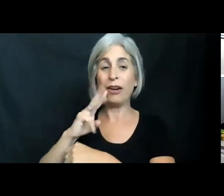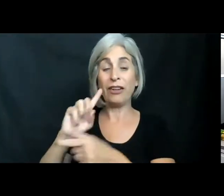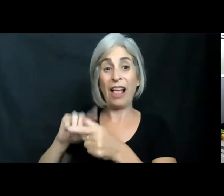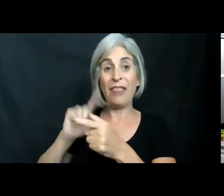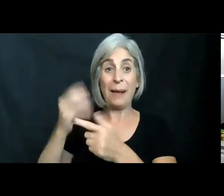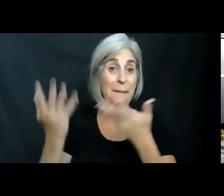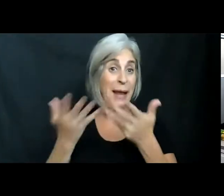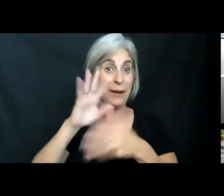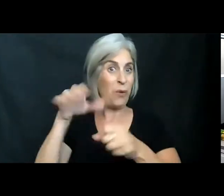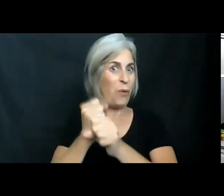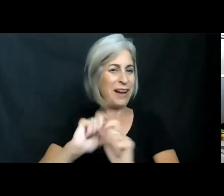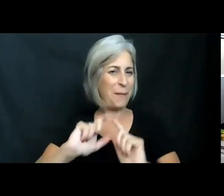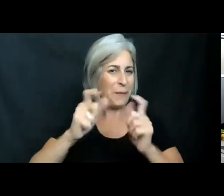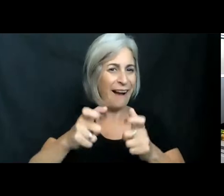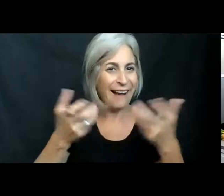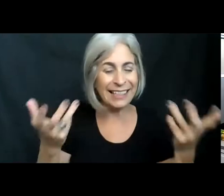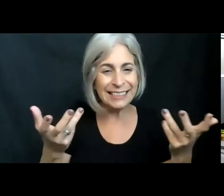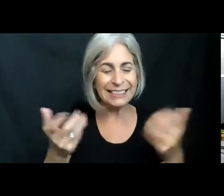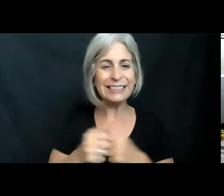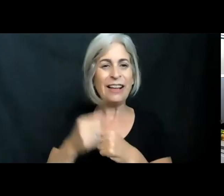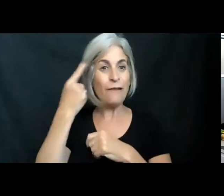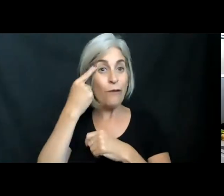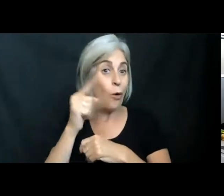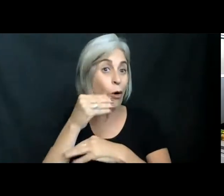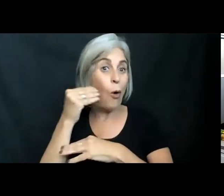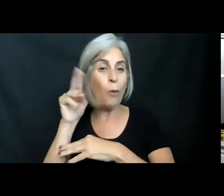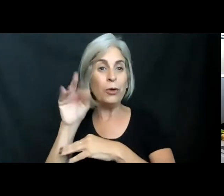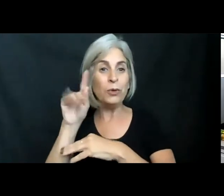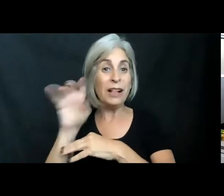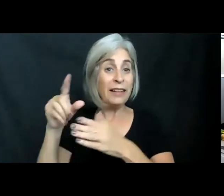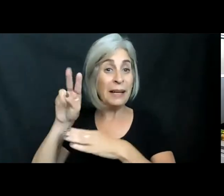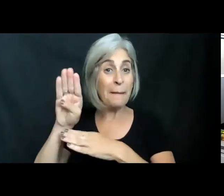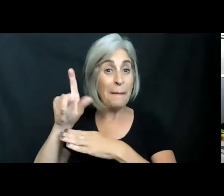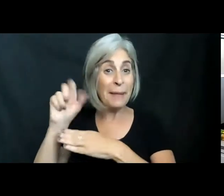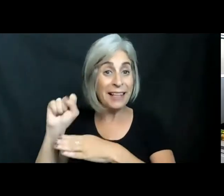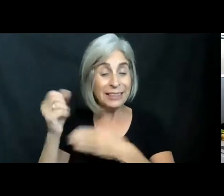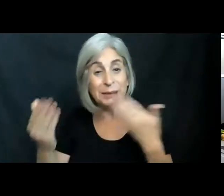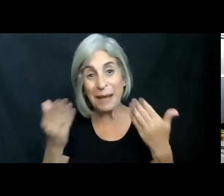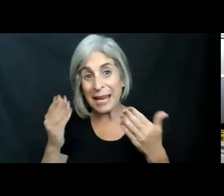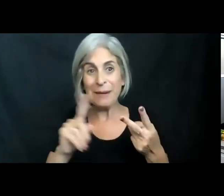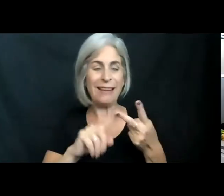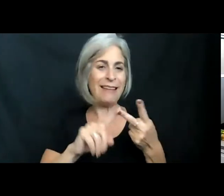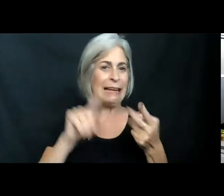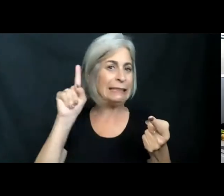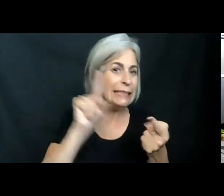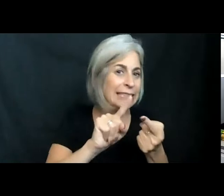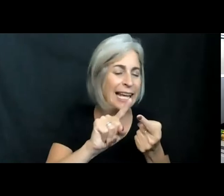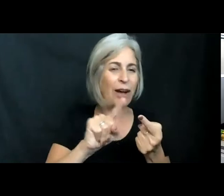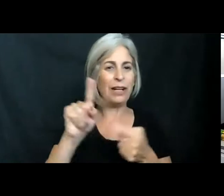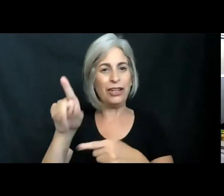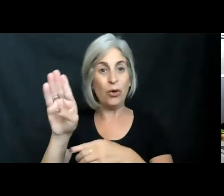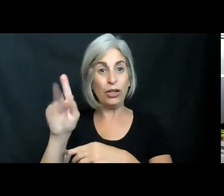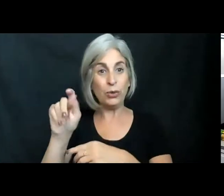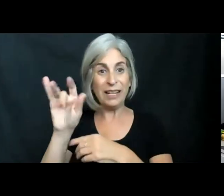drawings for home utility bills, discounts on your home utility bills,